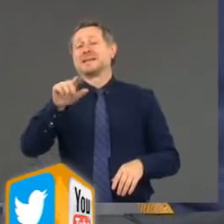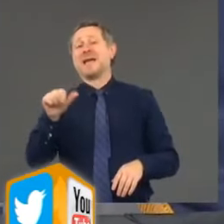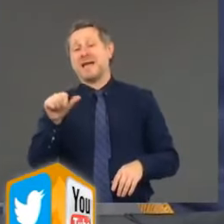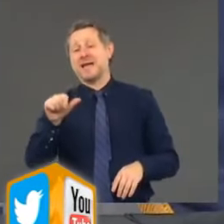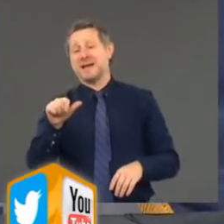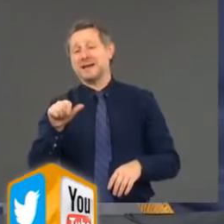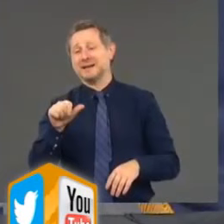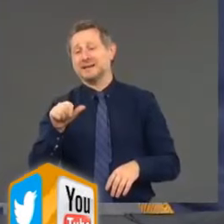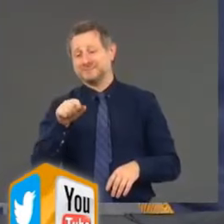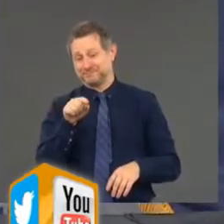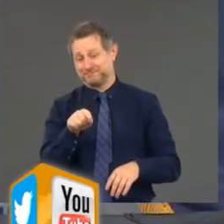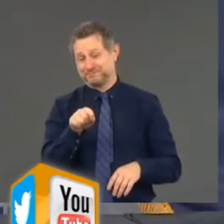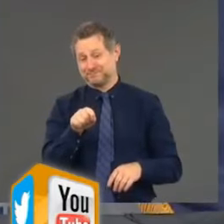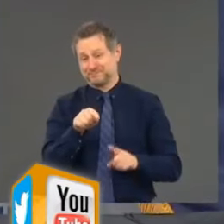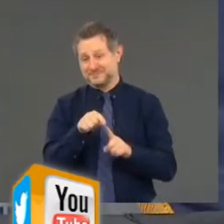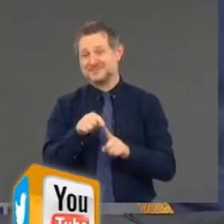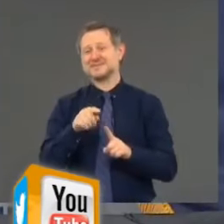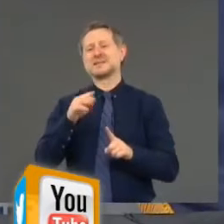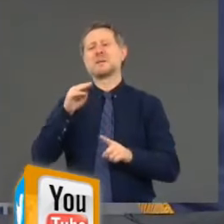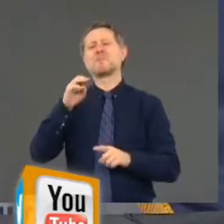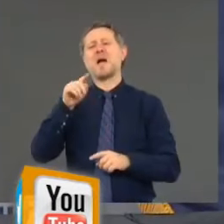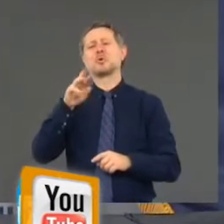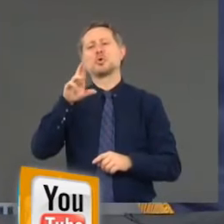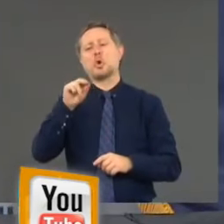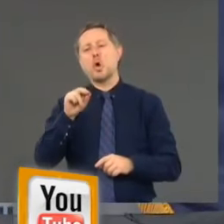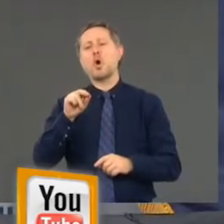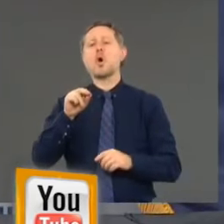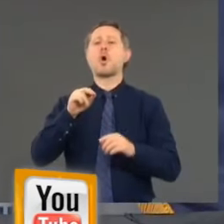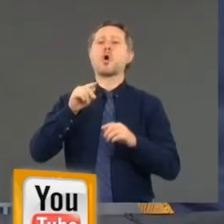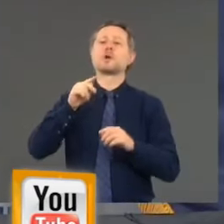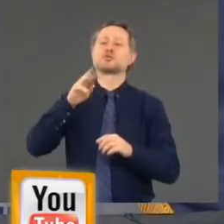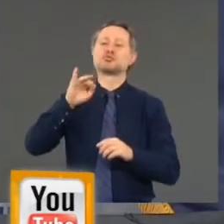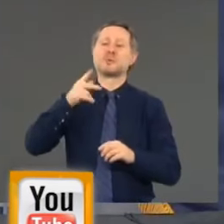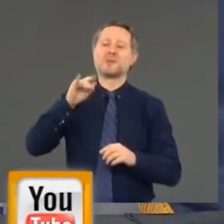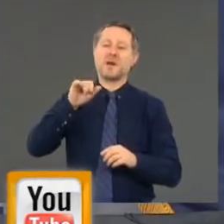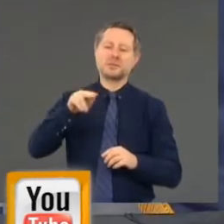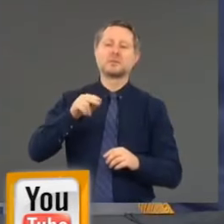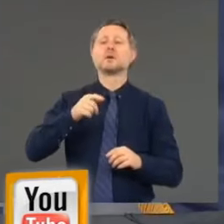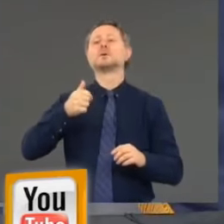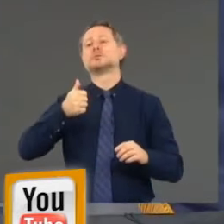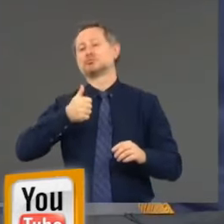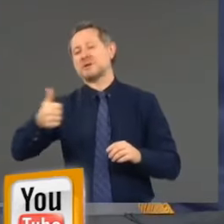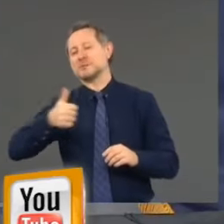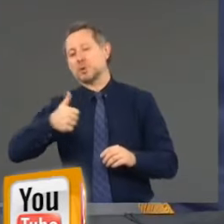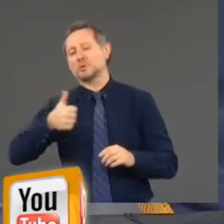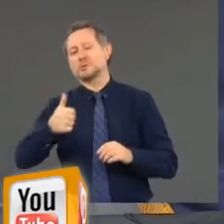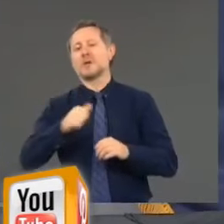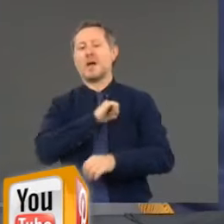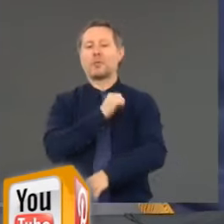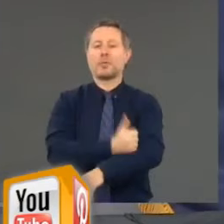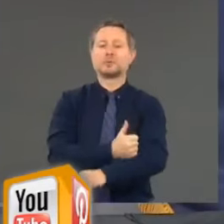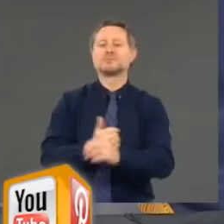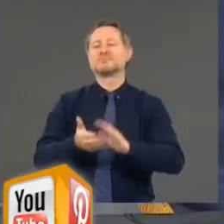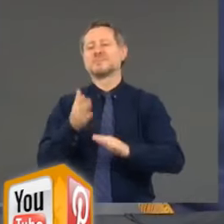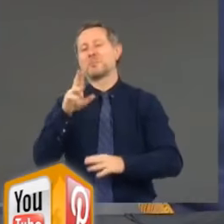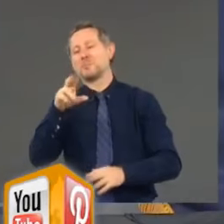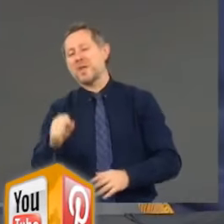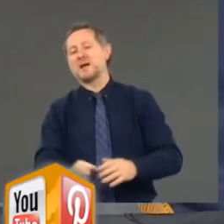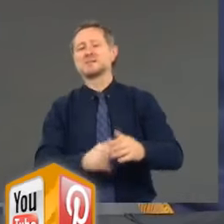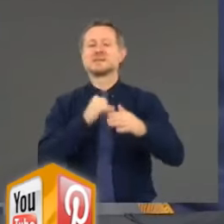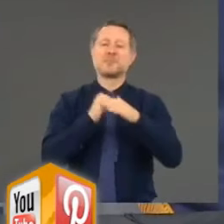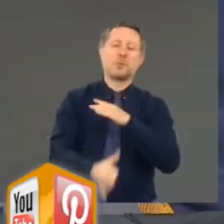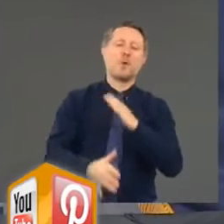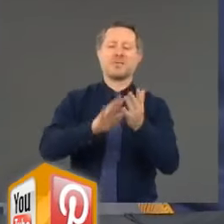the Metropolitan Transit Authority, runs the subways and buses and commuter rail in downstate New York. First of all, the